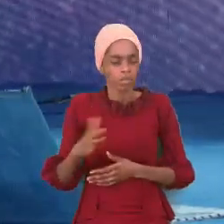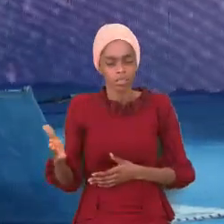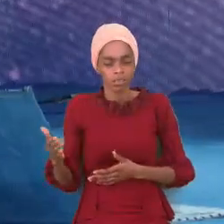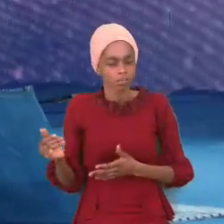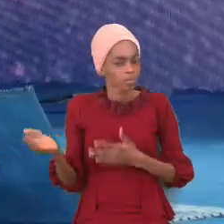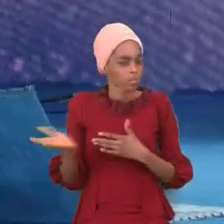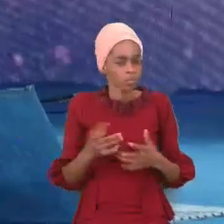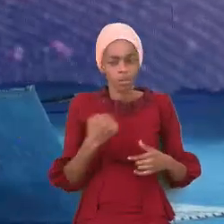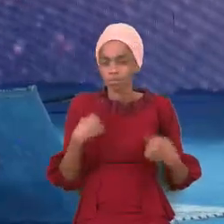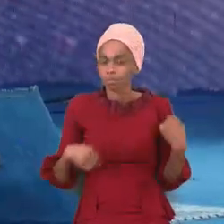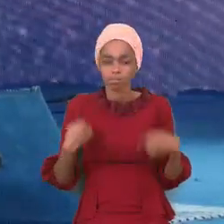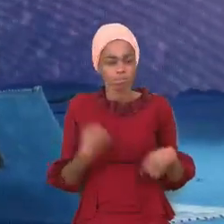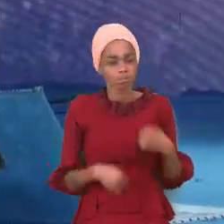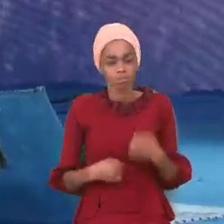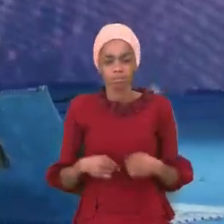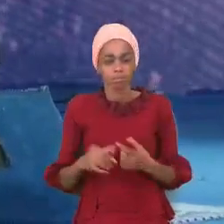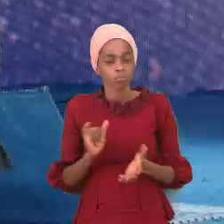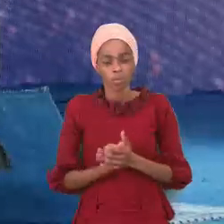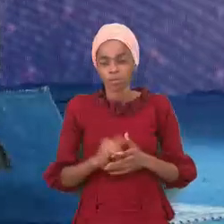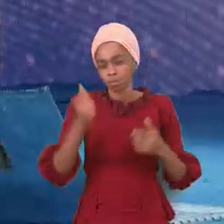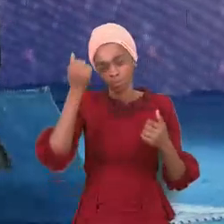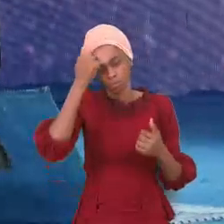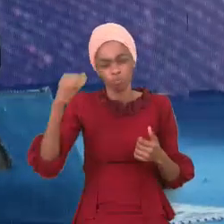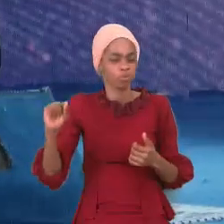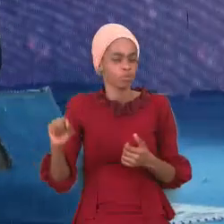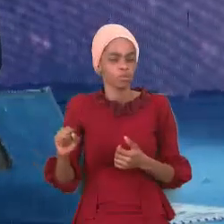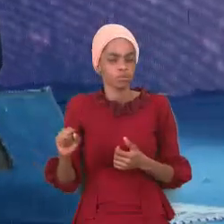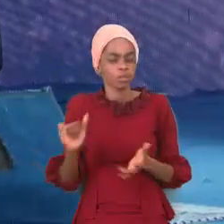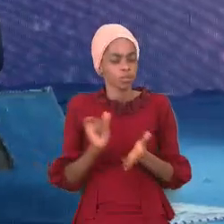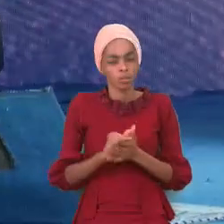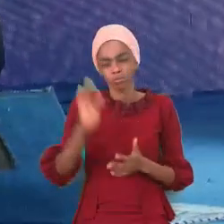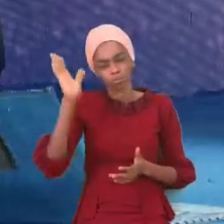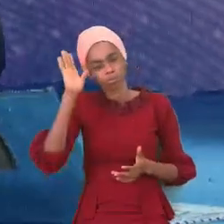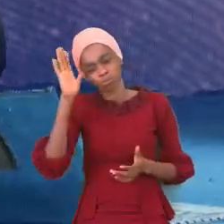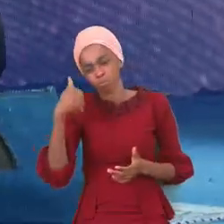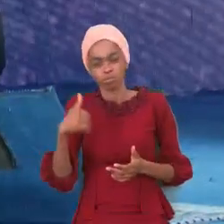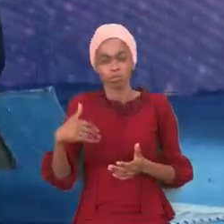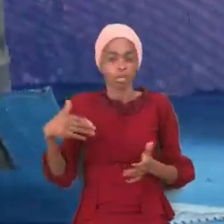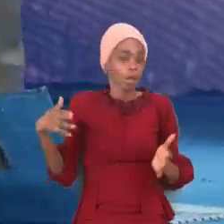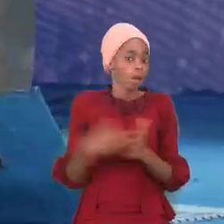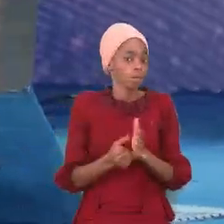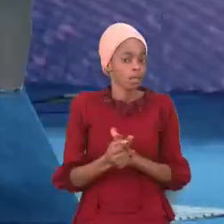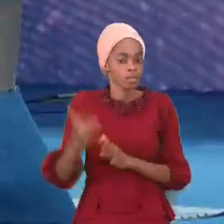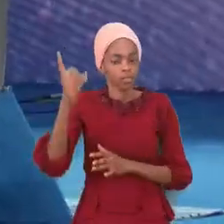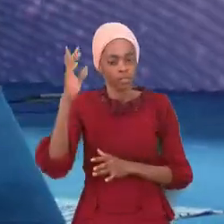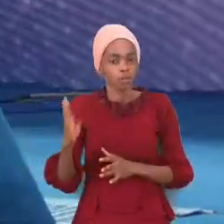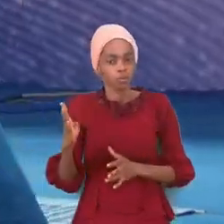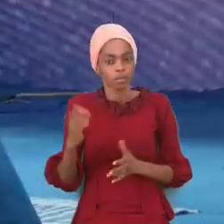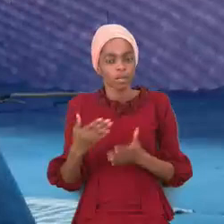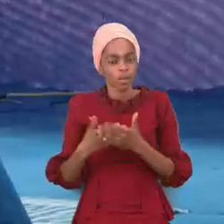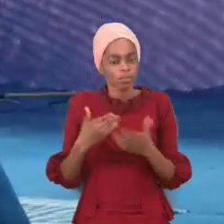affliction, that disobedience, that rebellion against God, before they